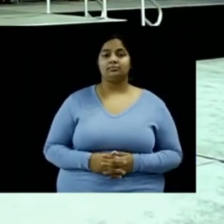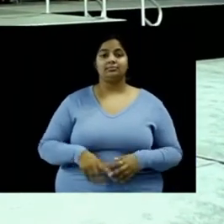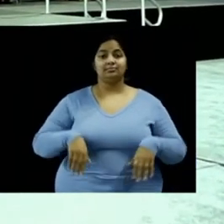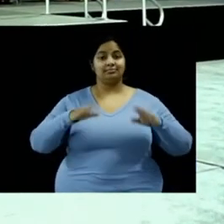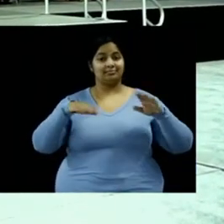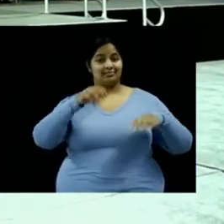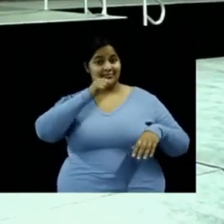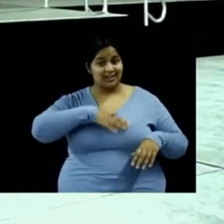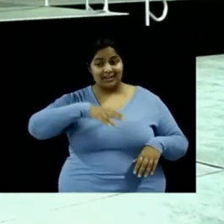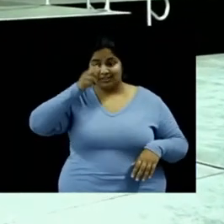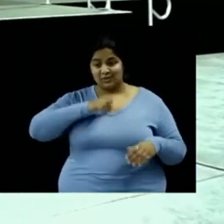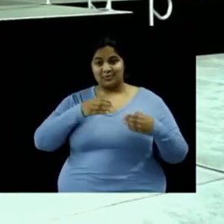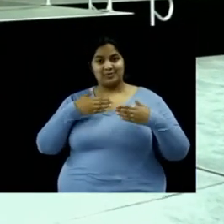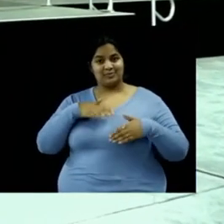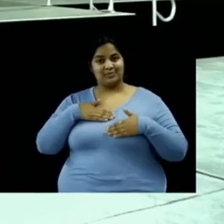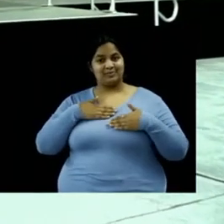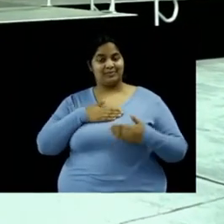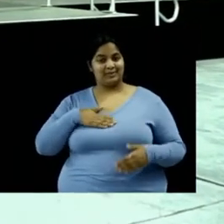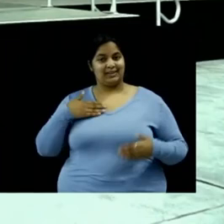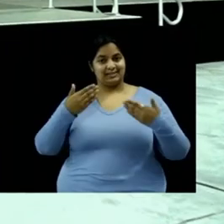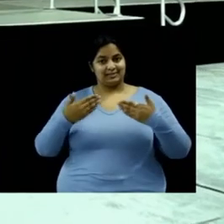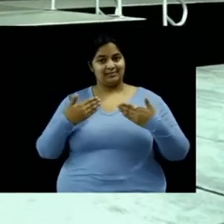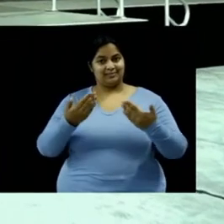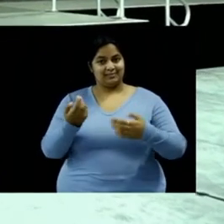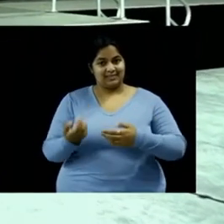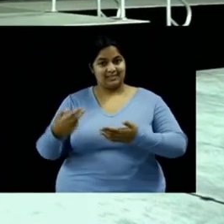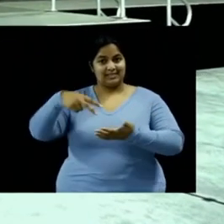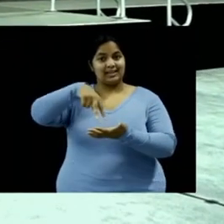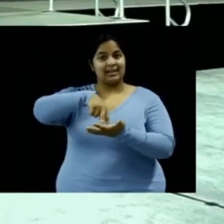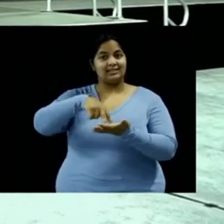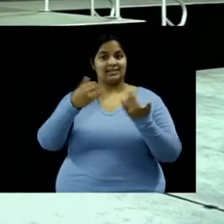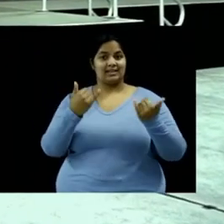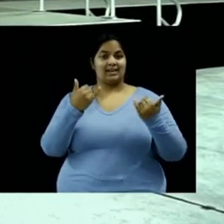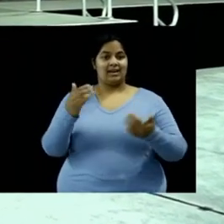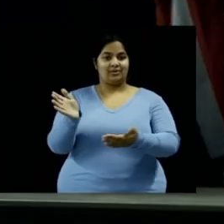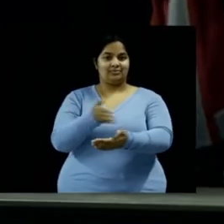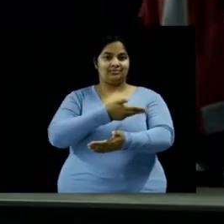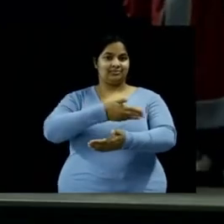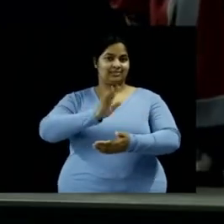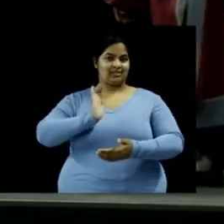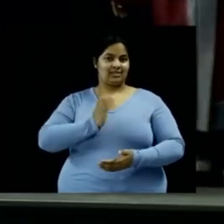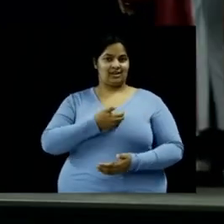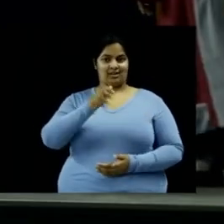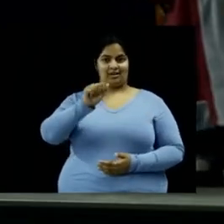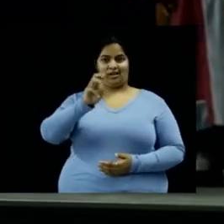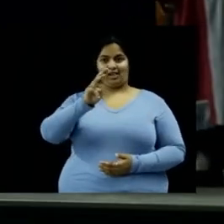Ladies and gentlemen, please stand. We will now sing our alma mater,